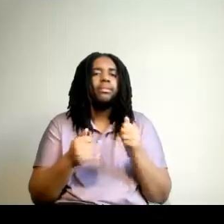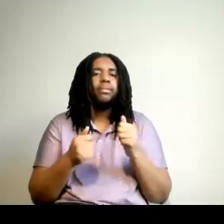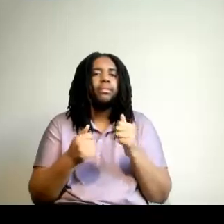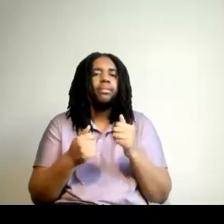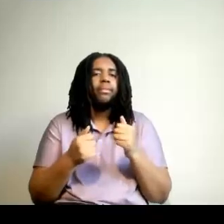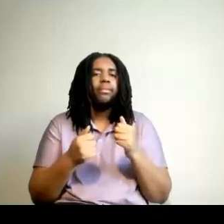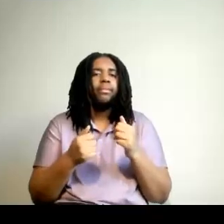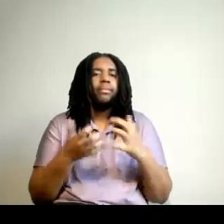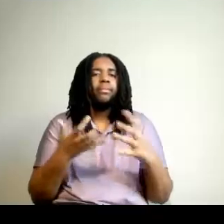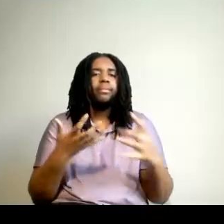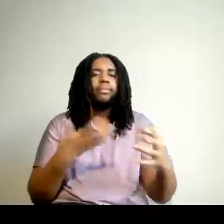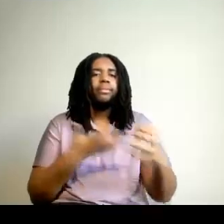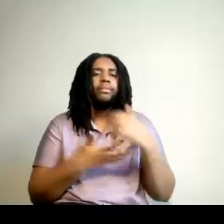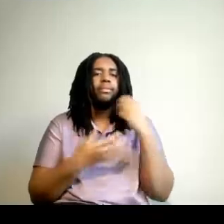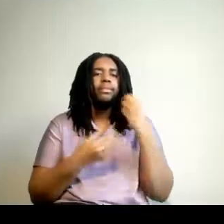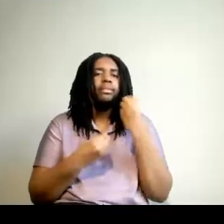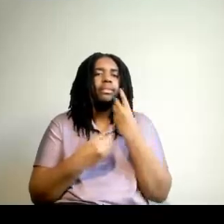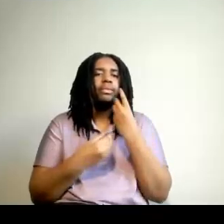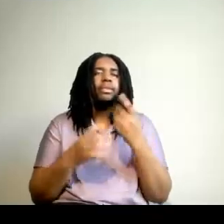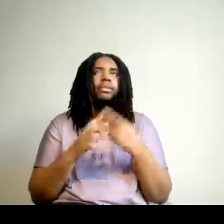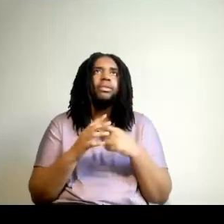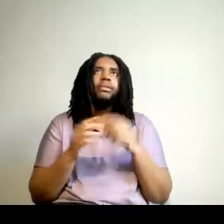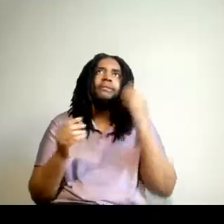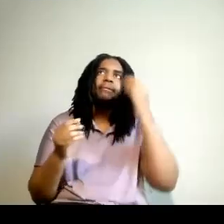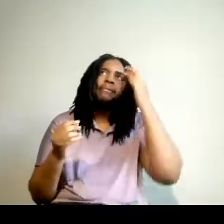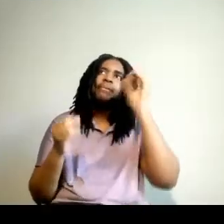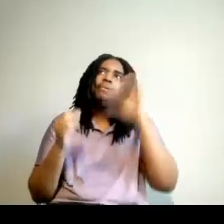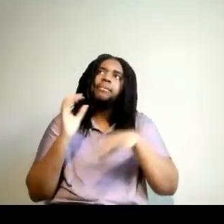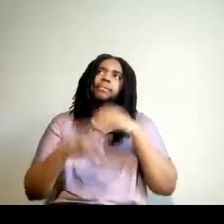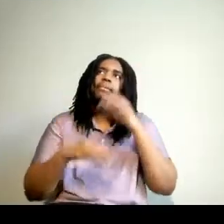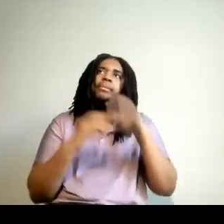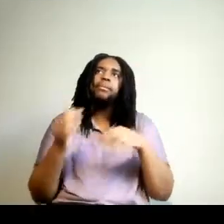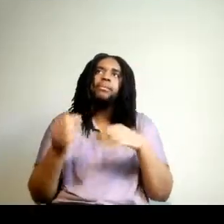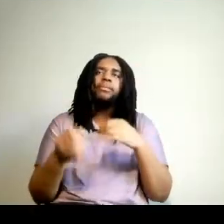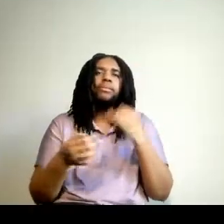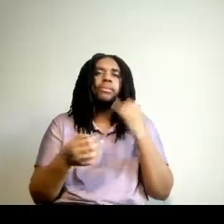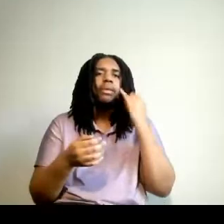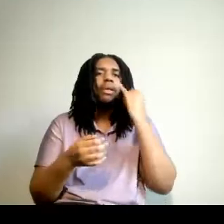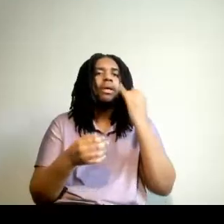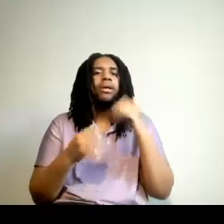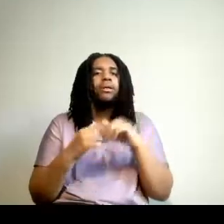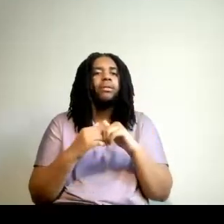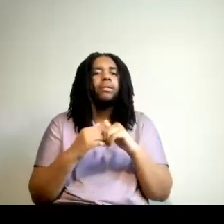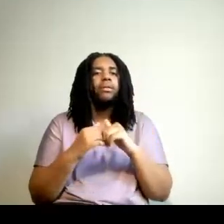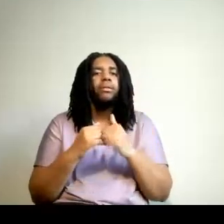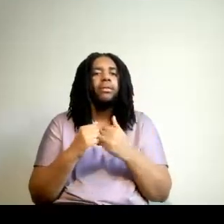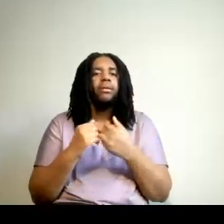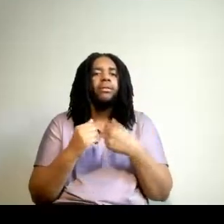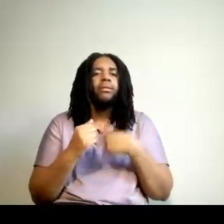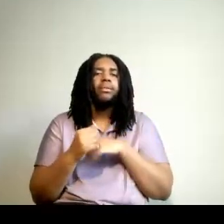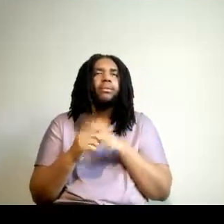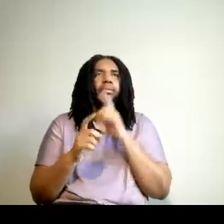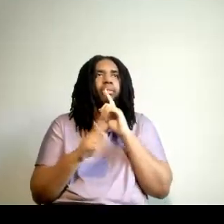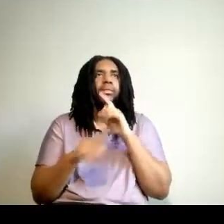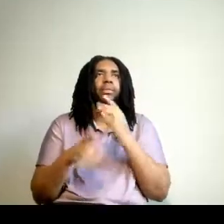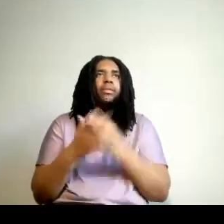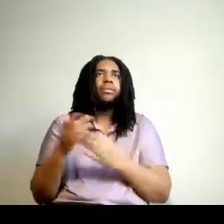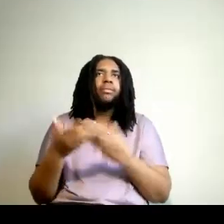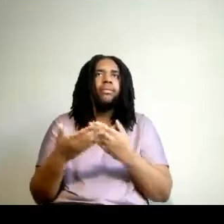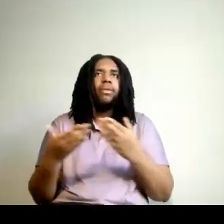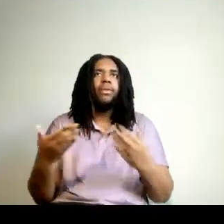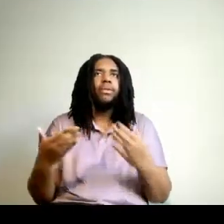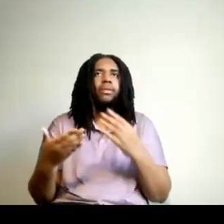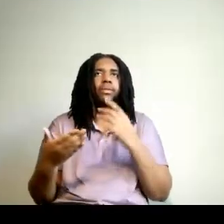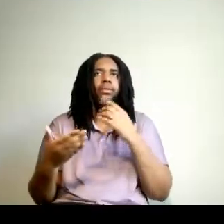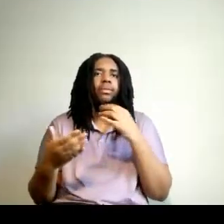was gathered and started to just brainstorm ideas as a team. How might we respond to some of those factors that were identified in our